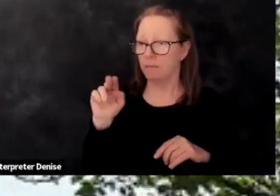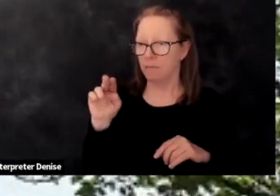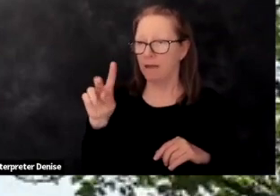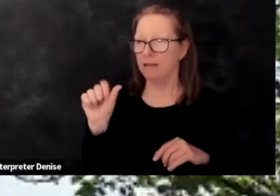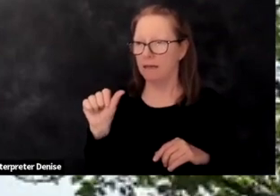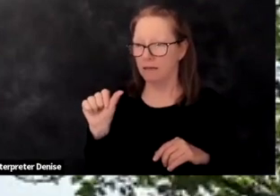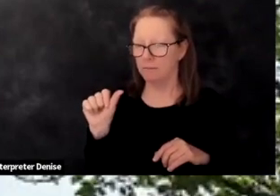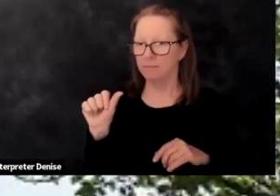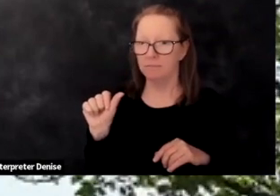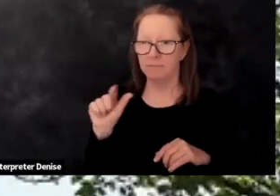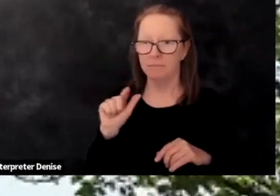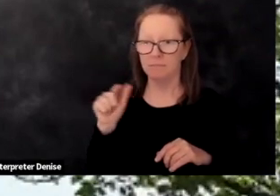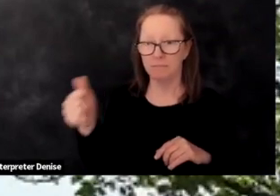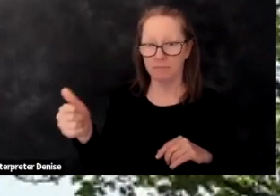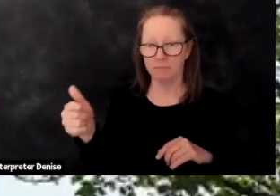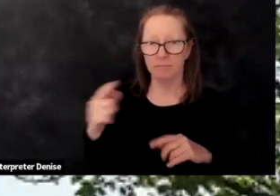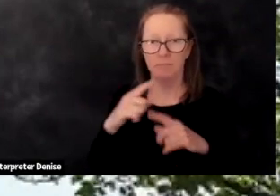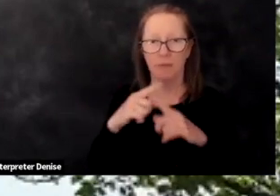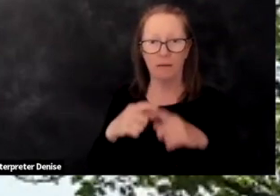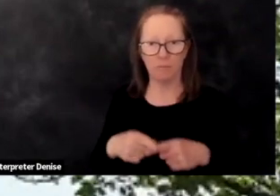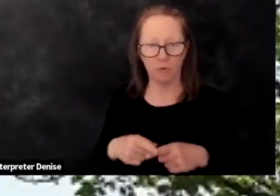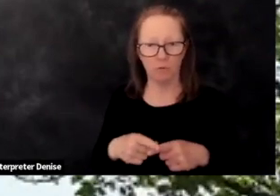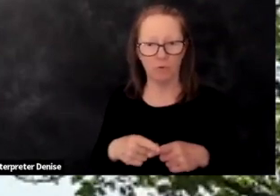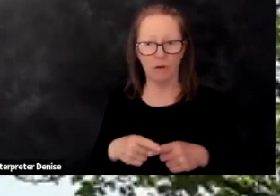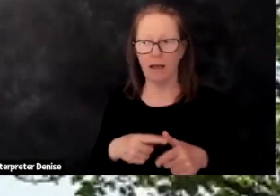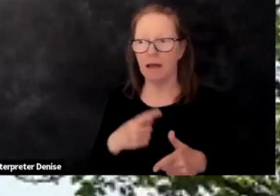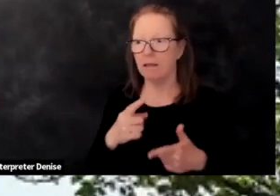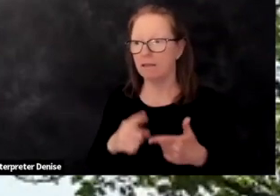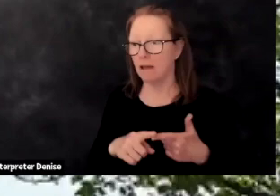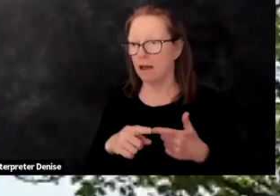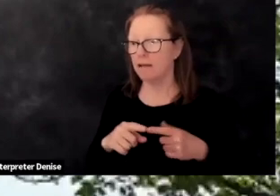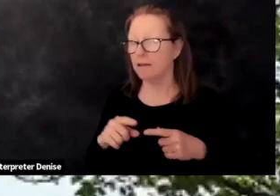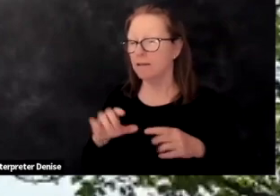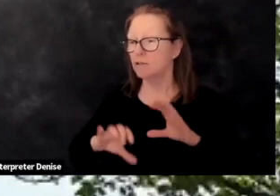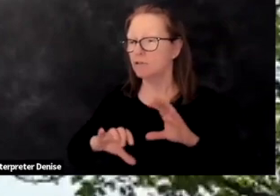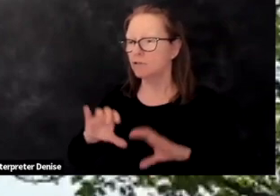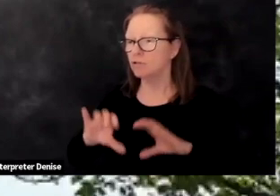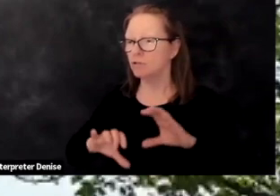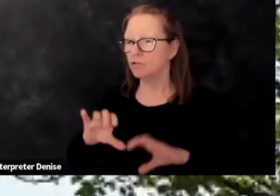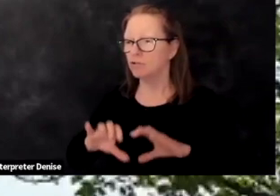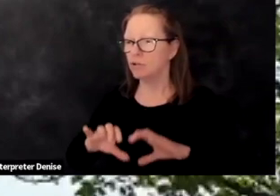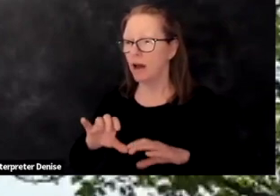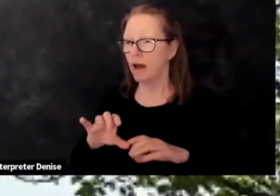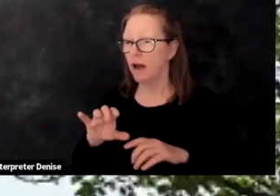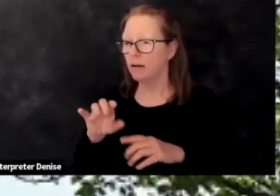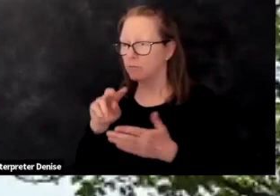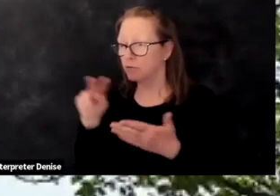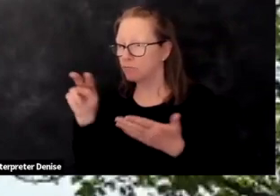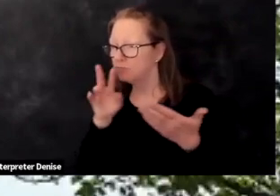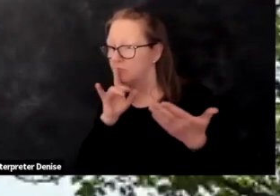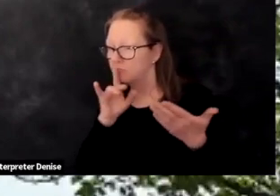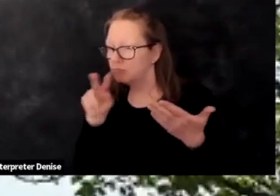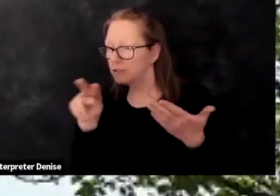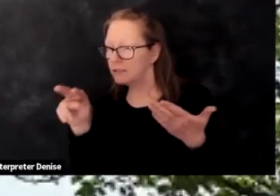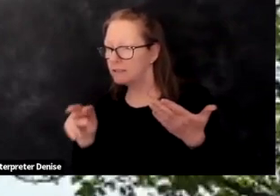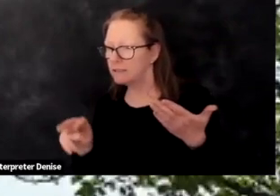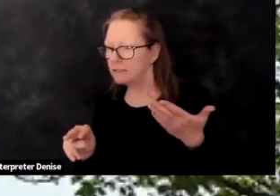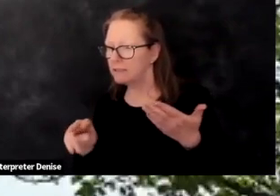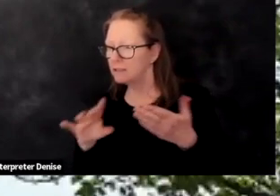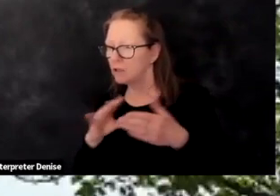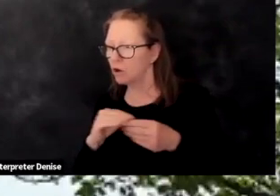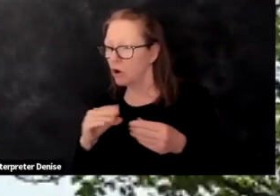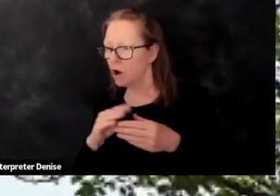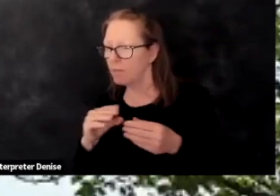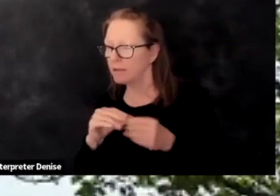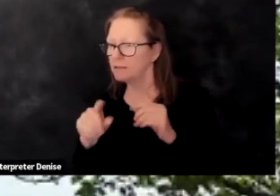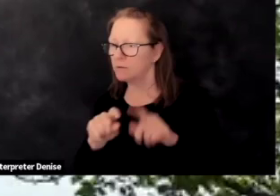me give you permissions to unmute, and then I'll start reading the chat questions and comments shortly after this. So,